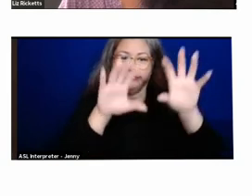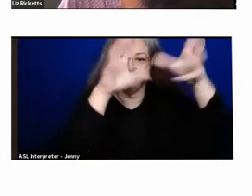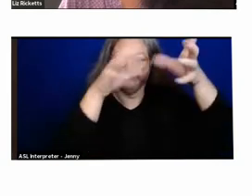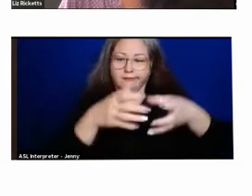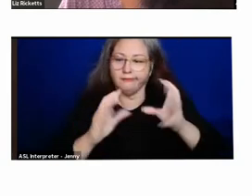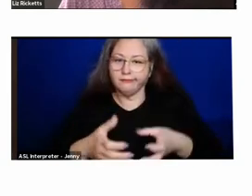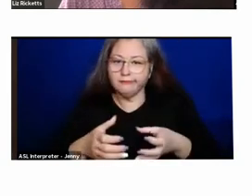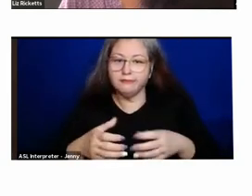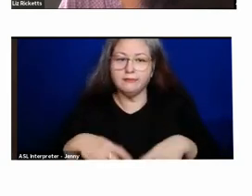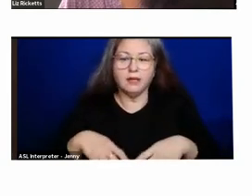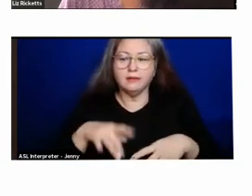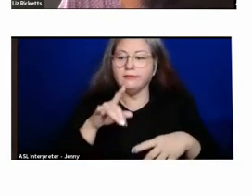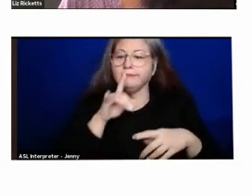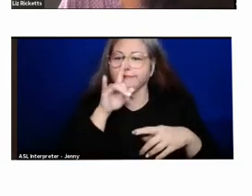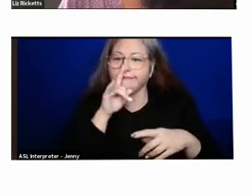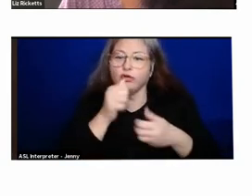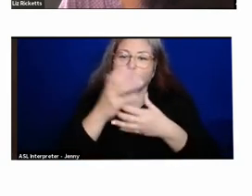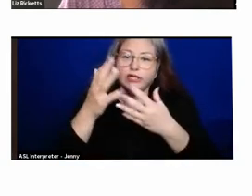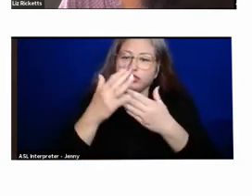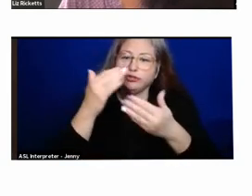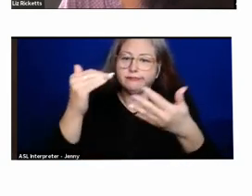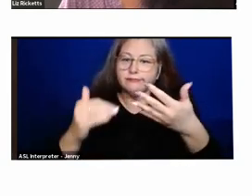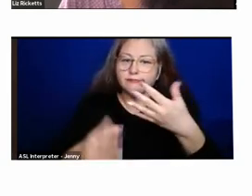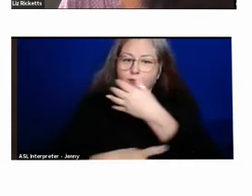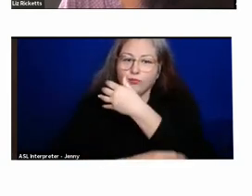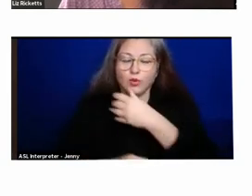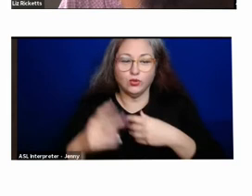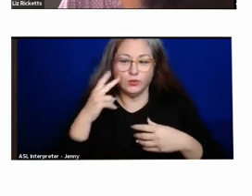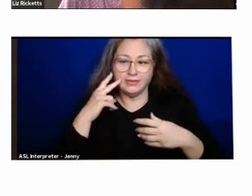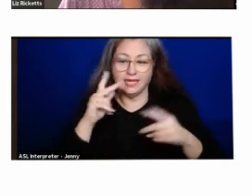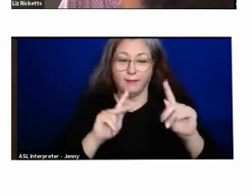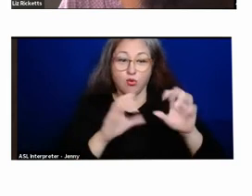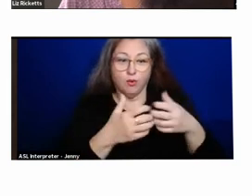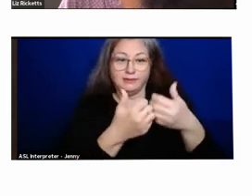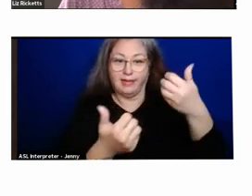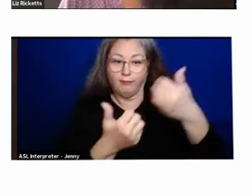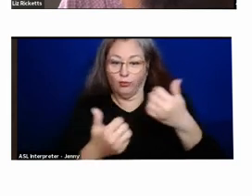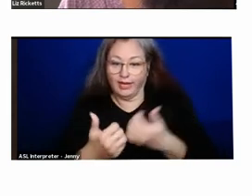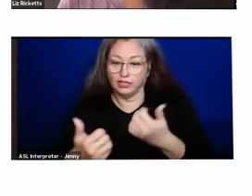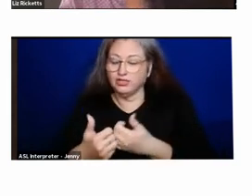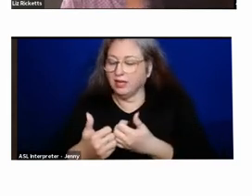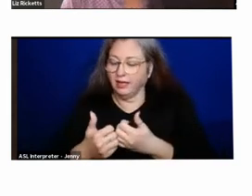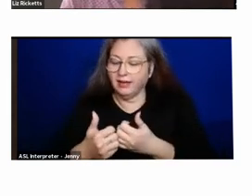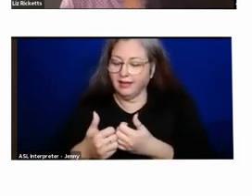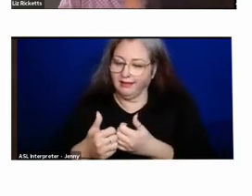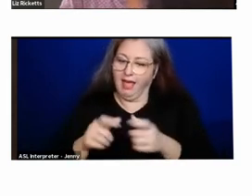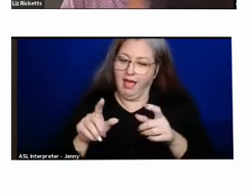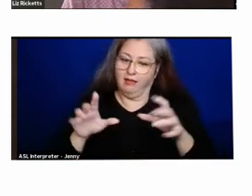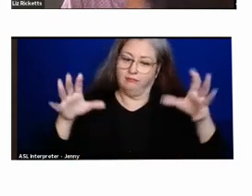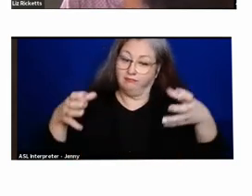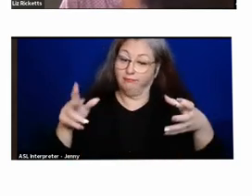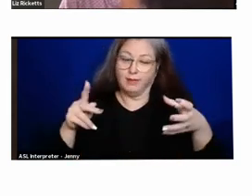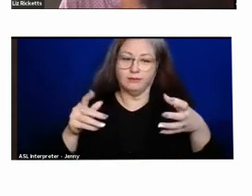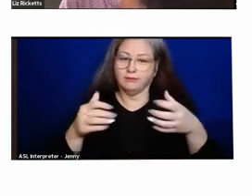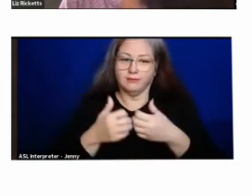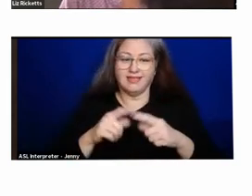the separation that we have as a people. So it's one single